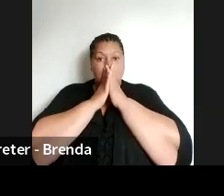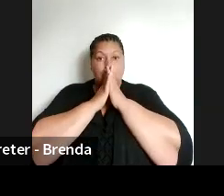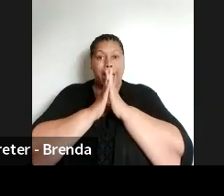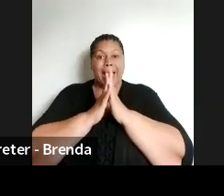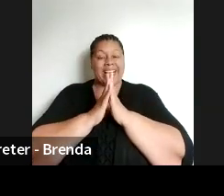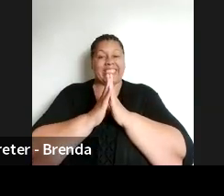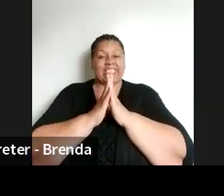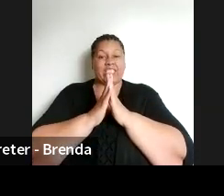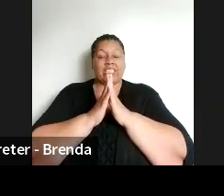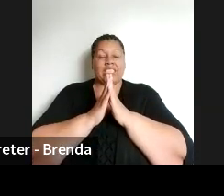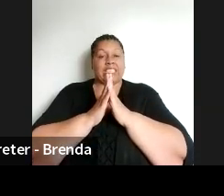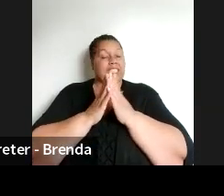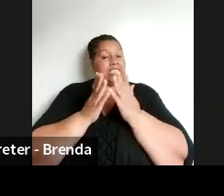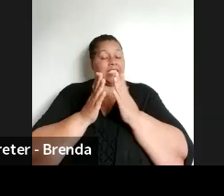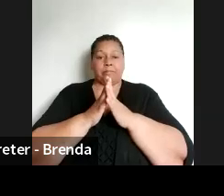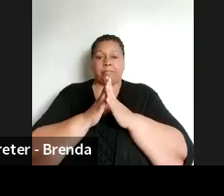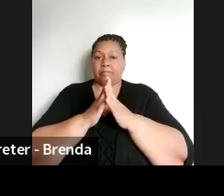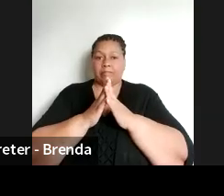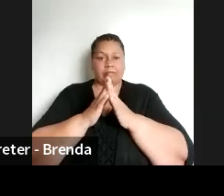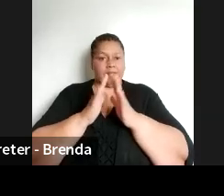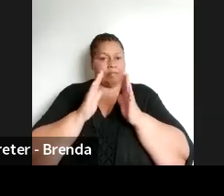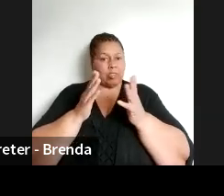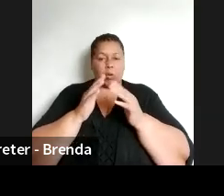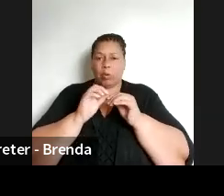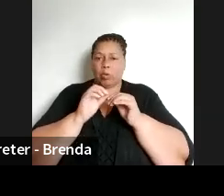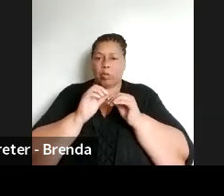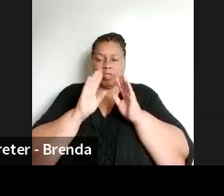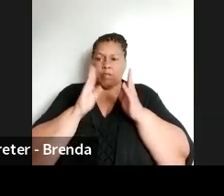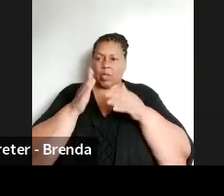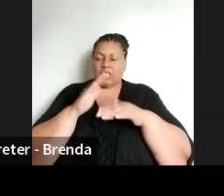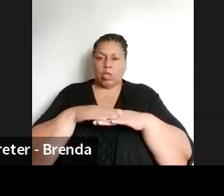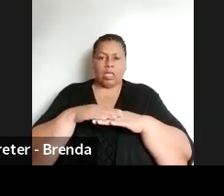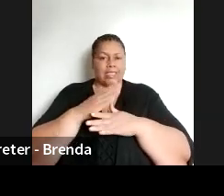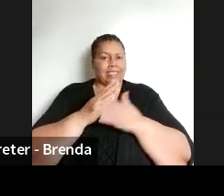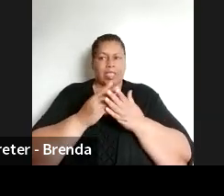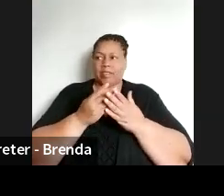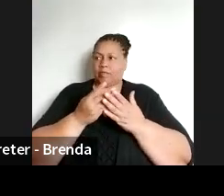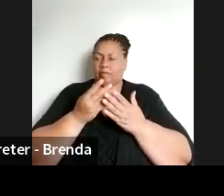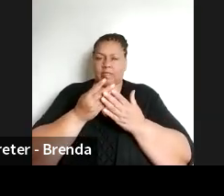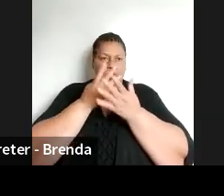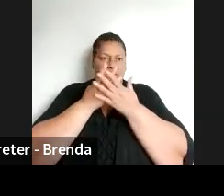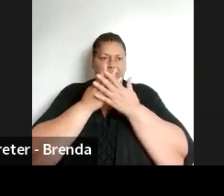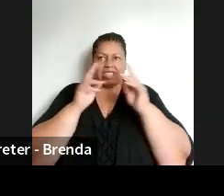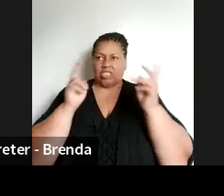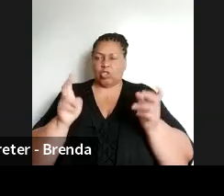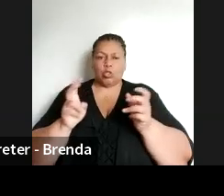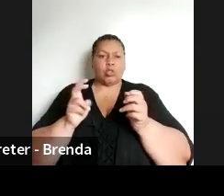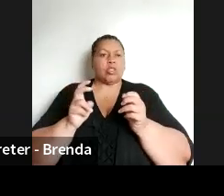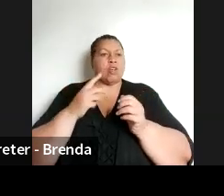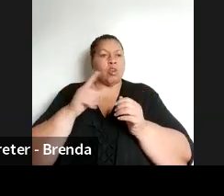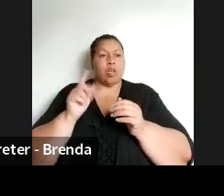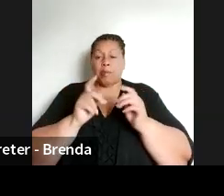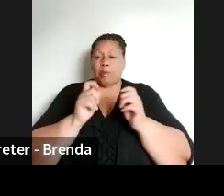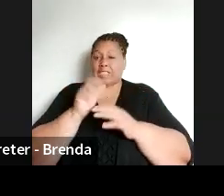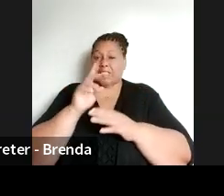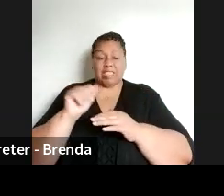So focusing on some of the present issues within people with disabilities is definitely needed. I love